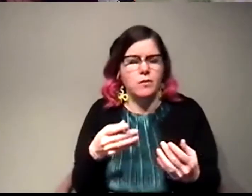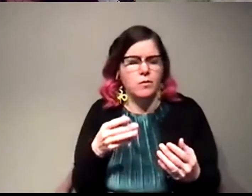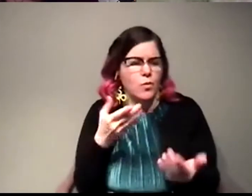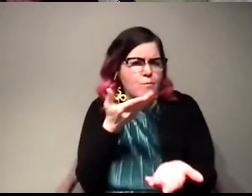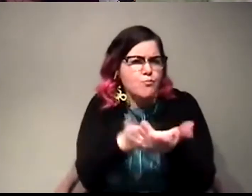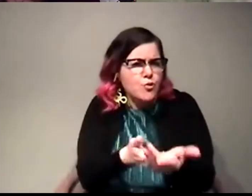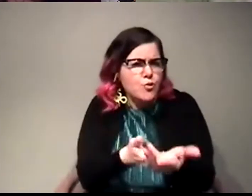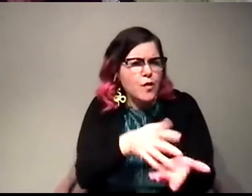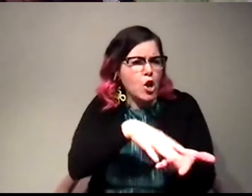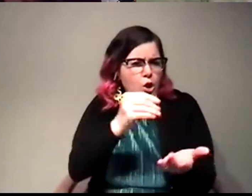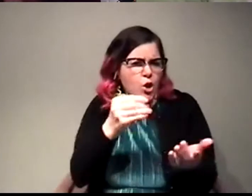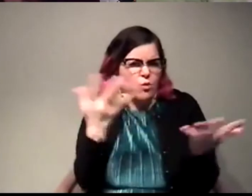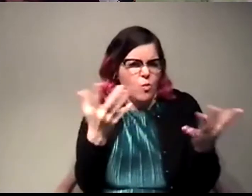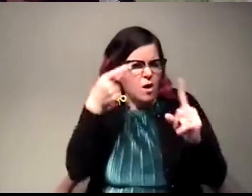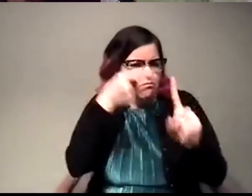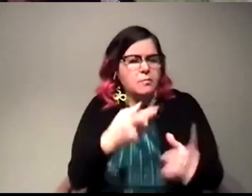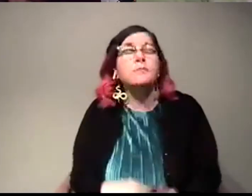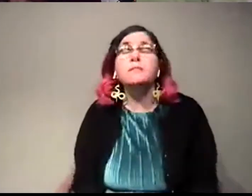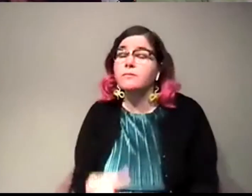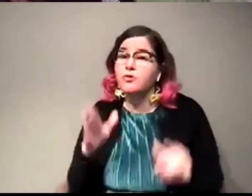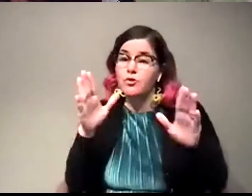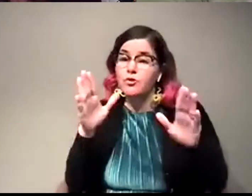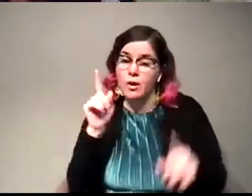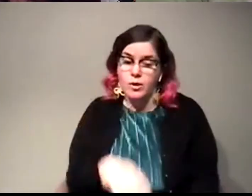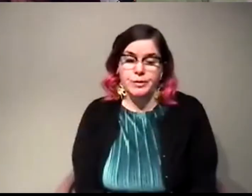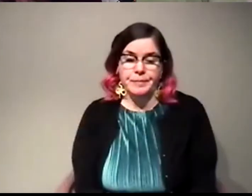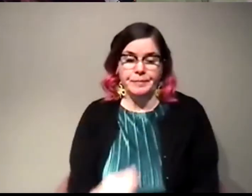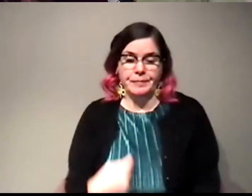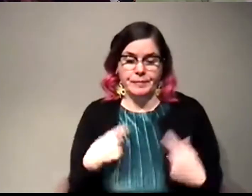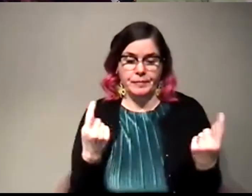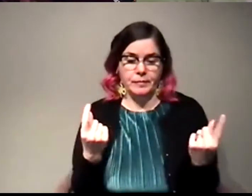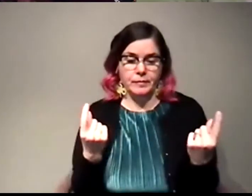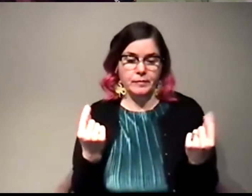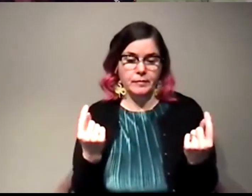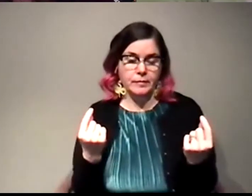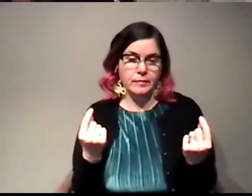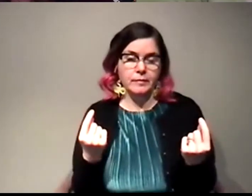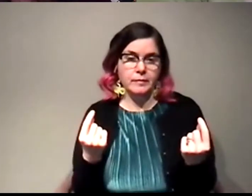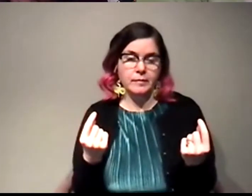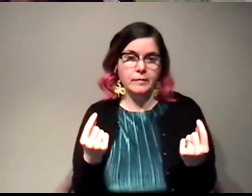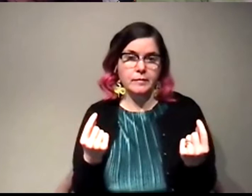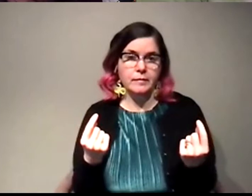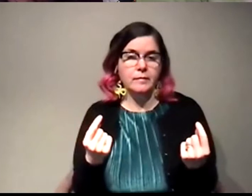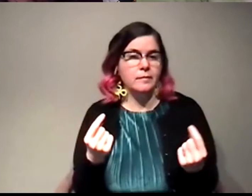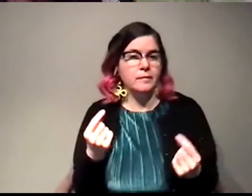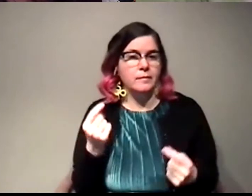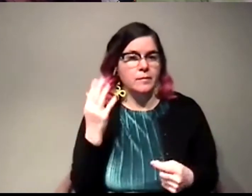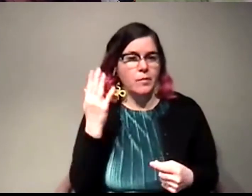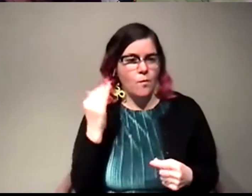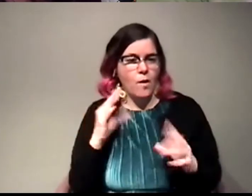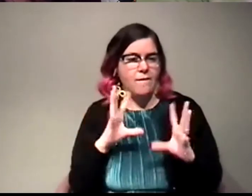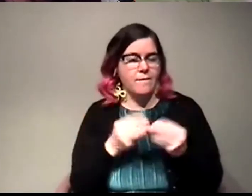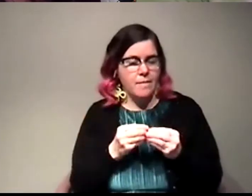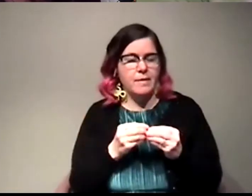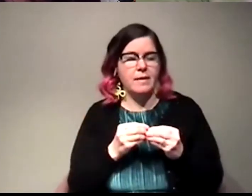about? That's a great question. So what we are doing is basically trying to figure out why this family of immune genes that I